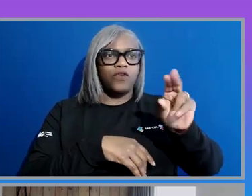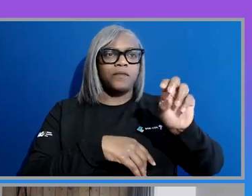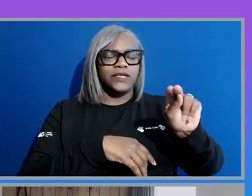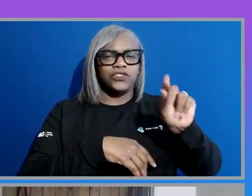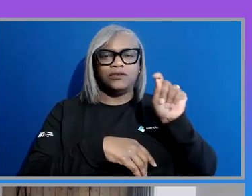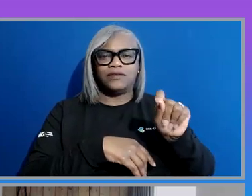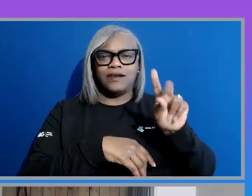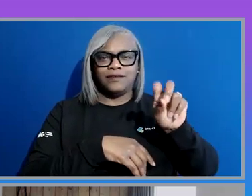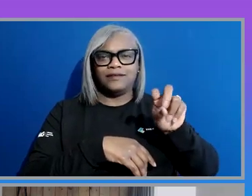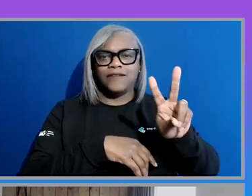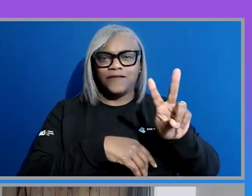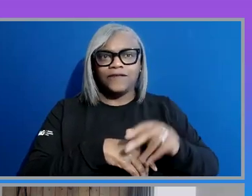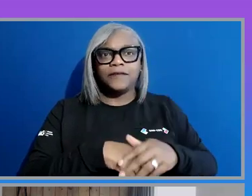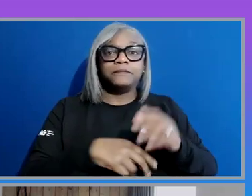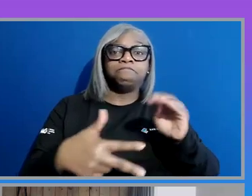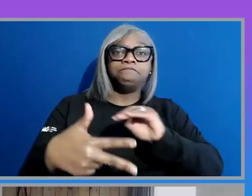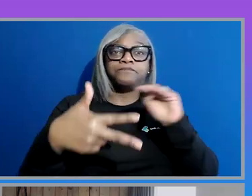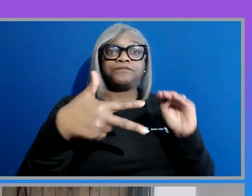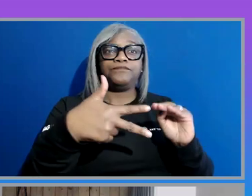Another product I have is